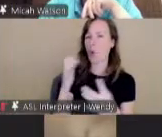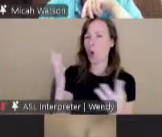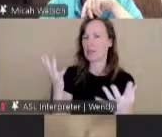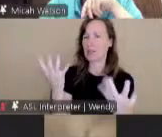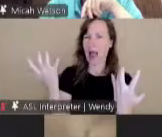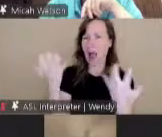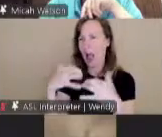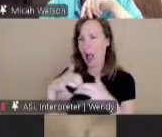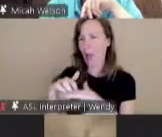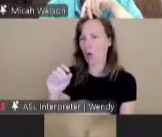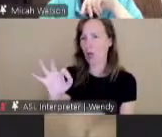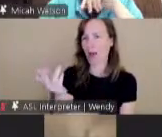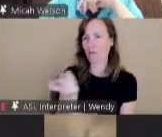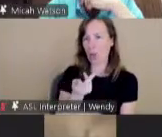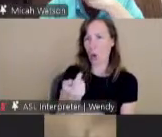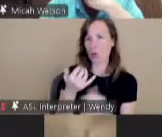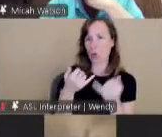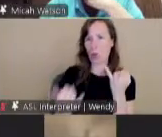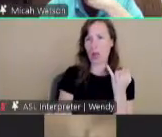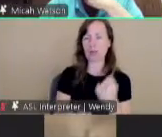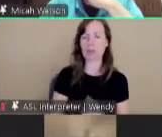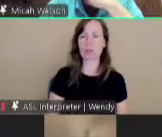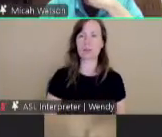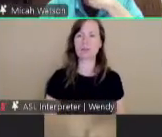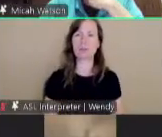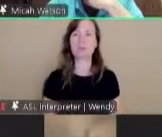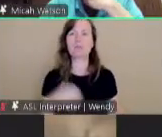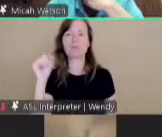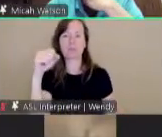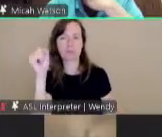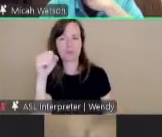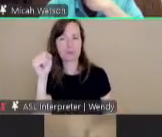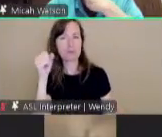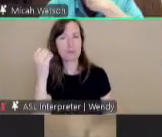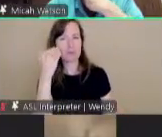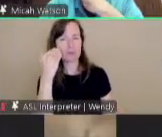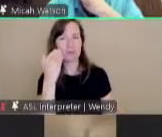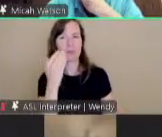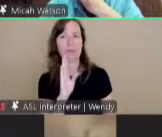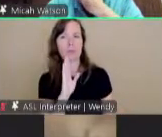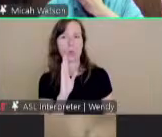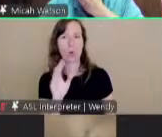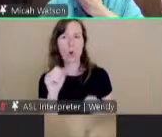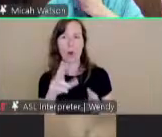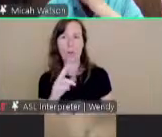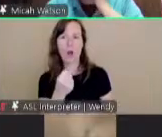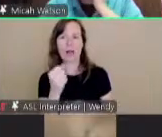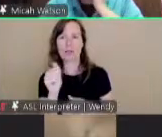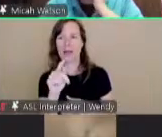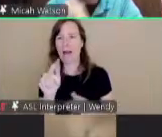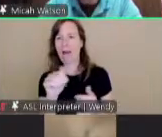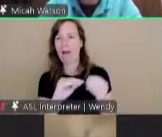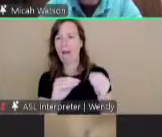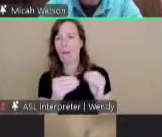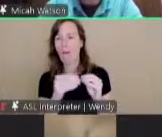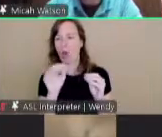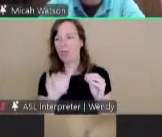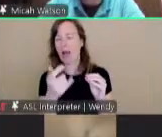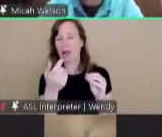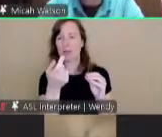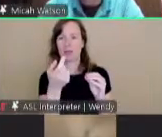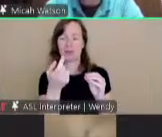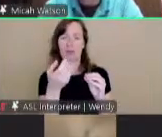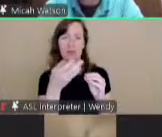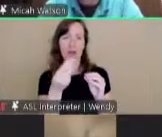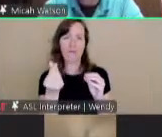those two lines. Yeah. And it would land us in a number that was a couple 100,000